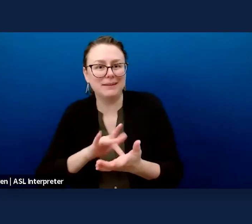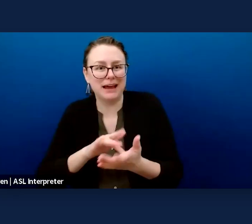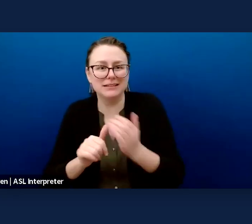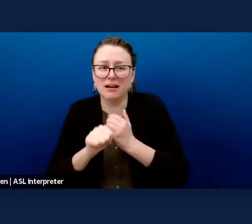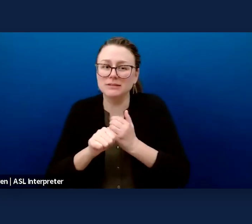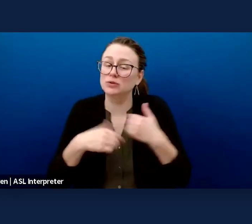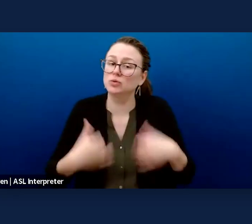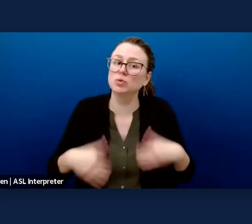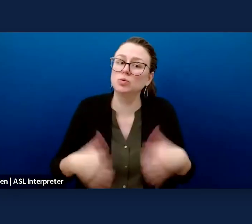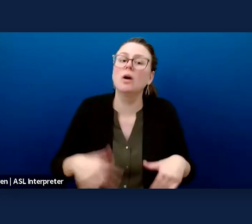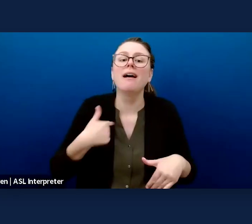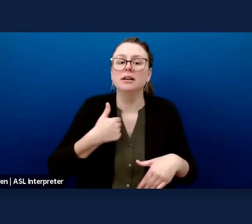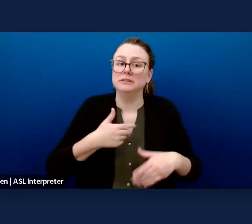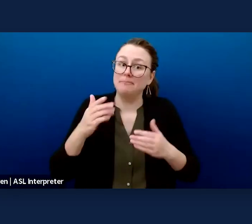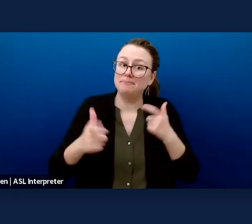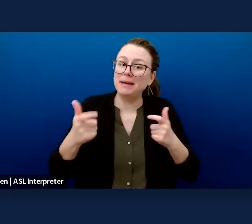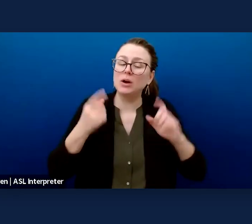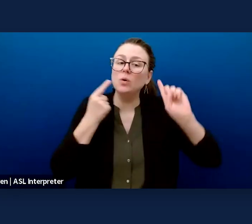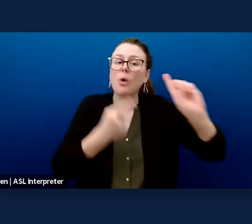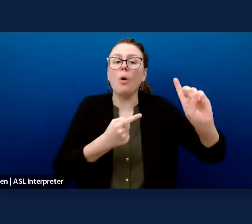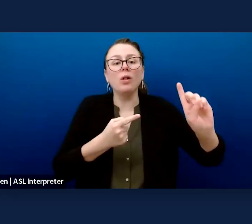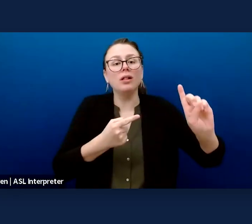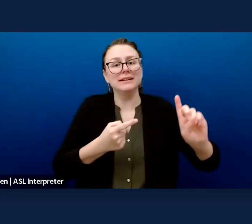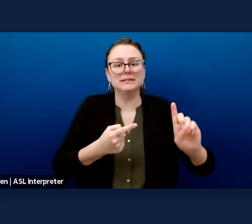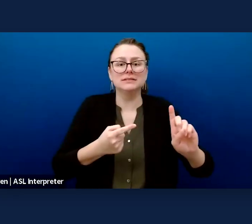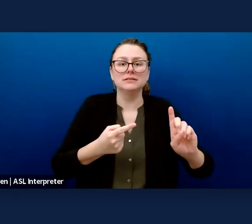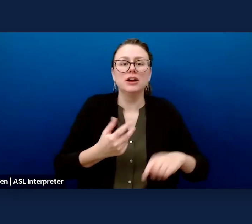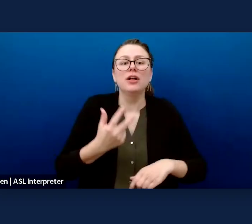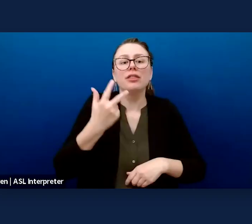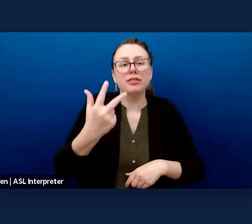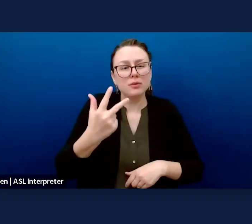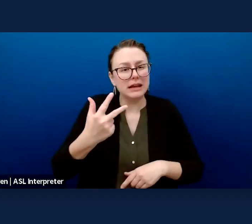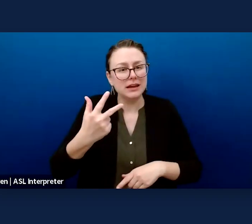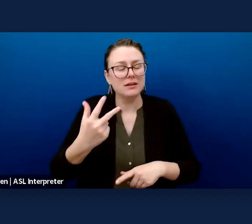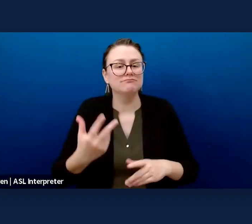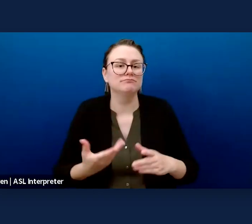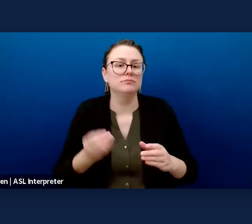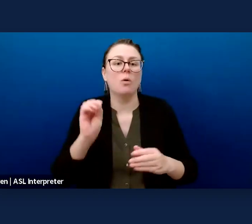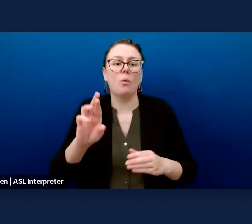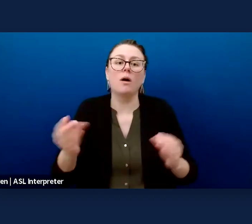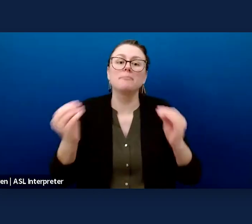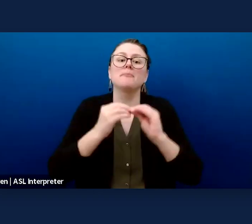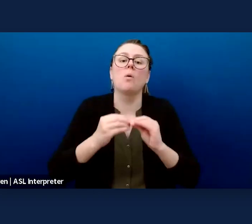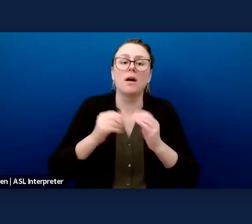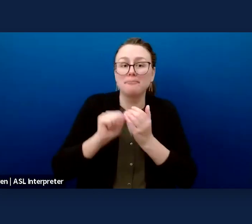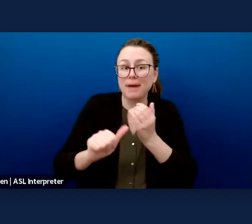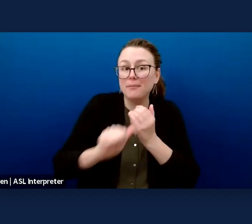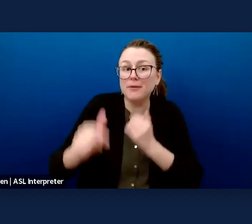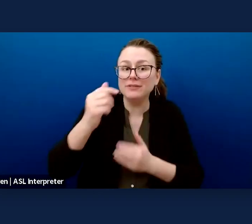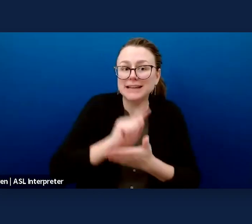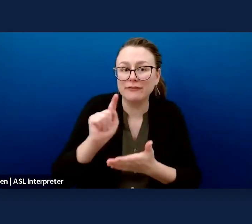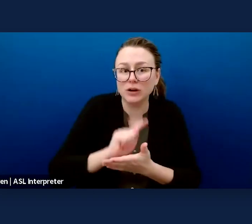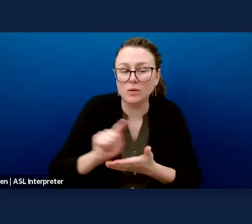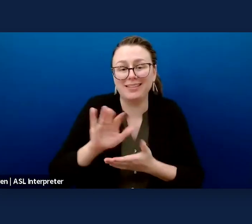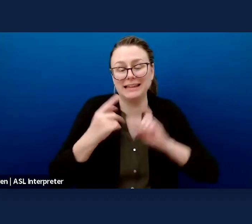get at least 3 or more bowel movements per week. Um, so what I find